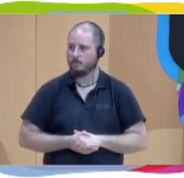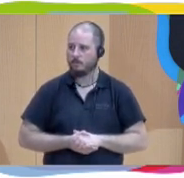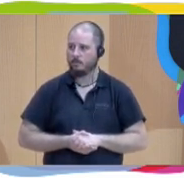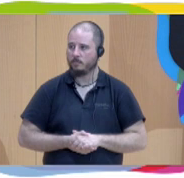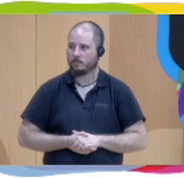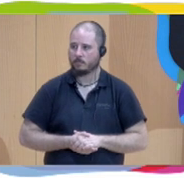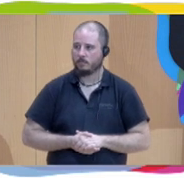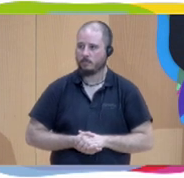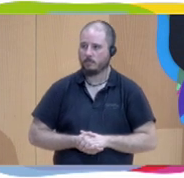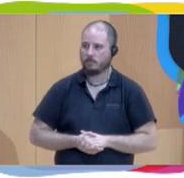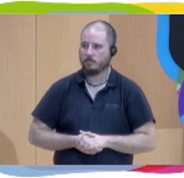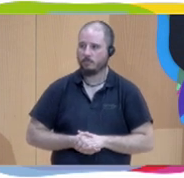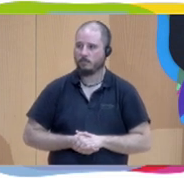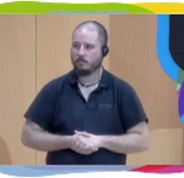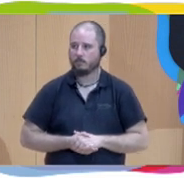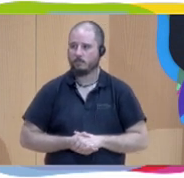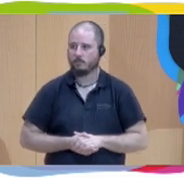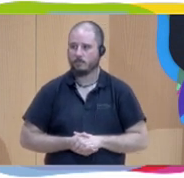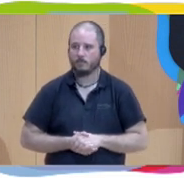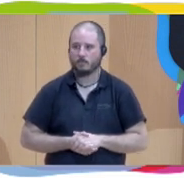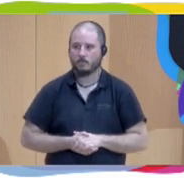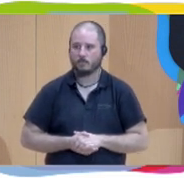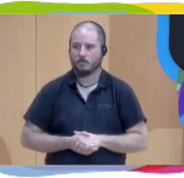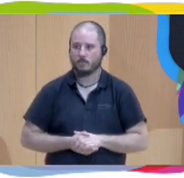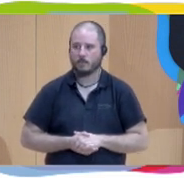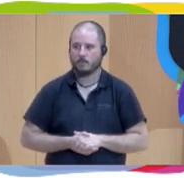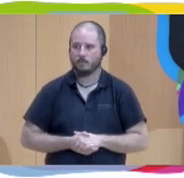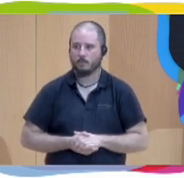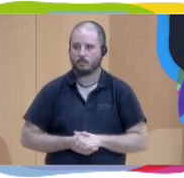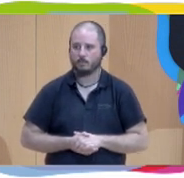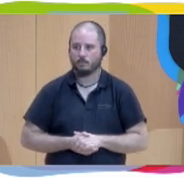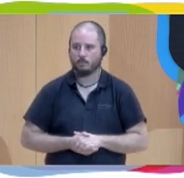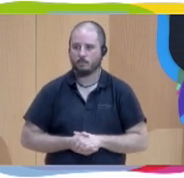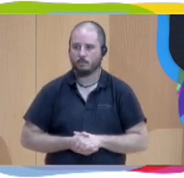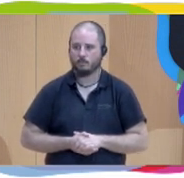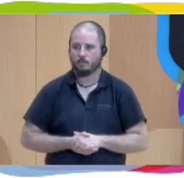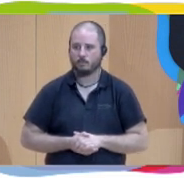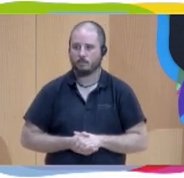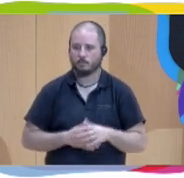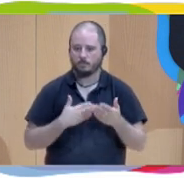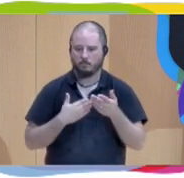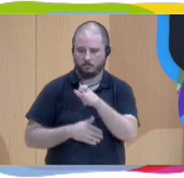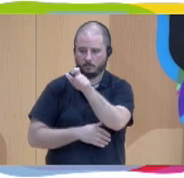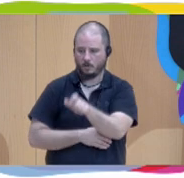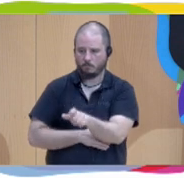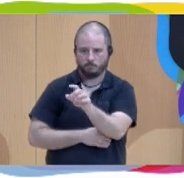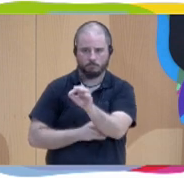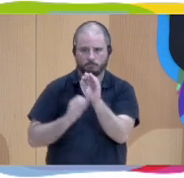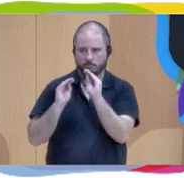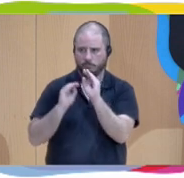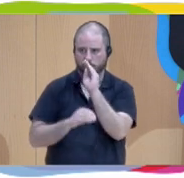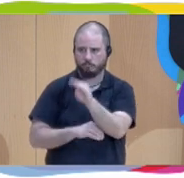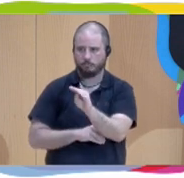To talk to a certain subject, not a trainee or an object. You know this.